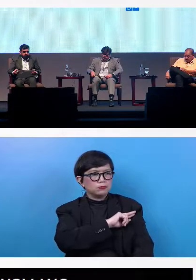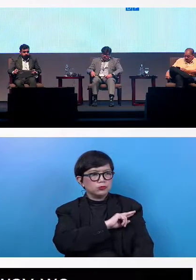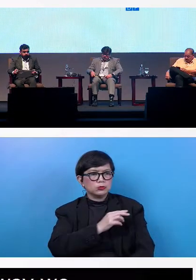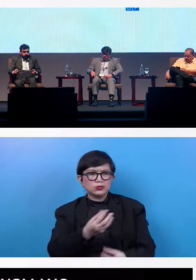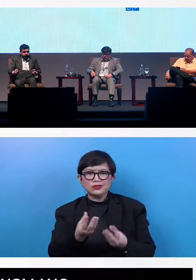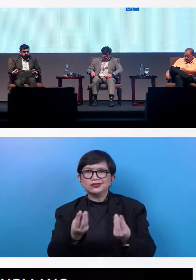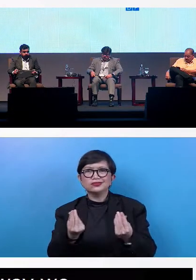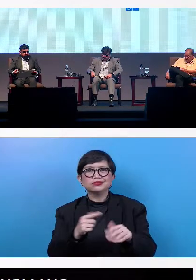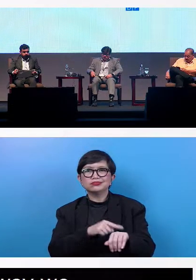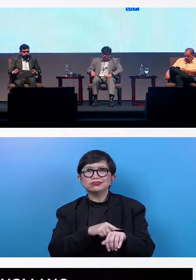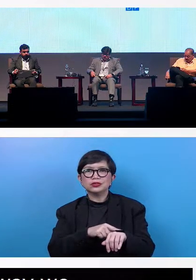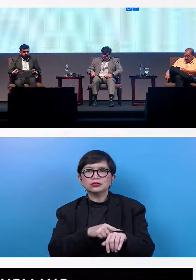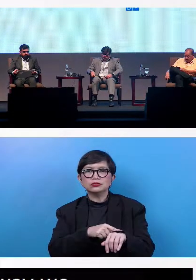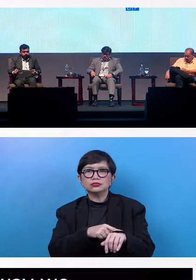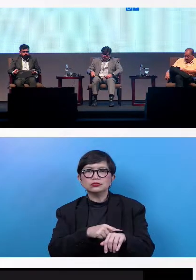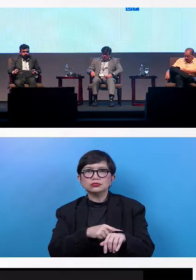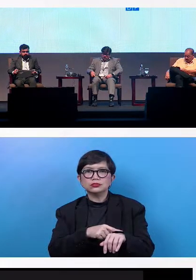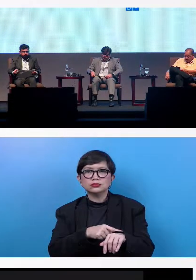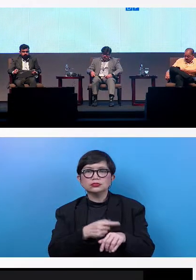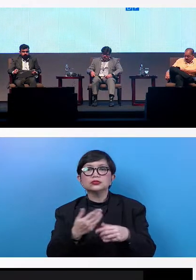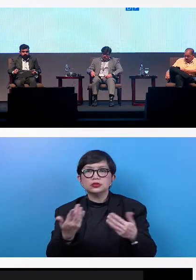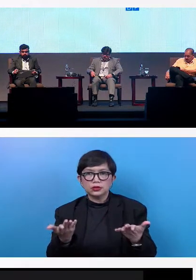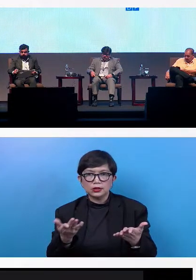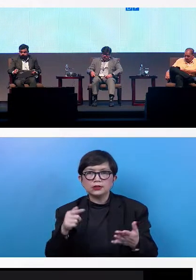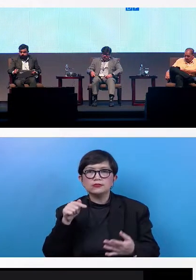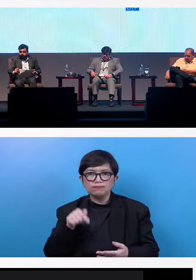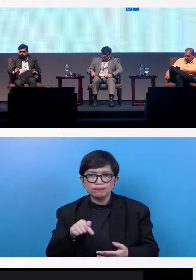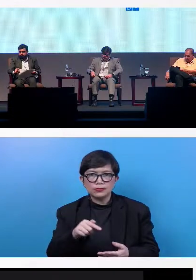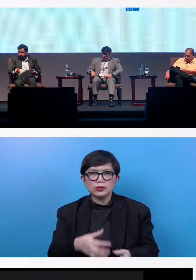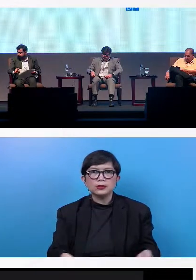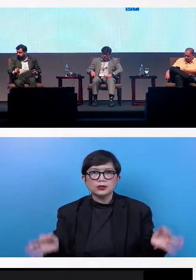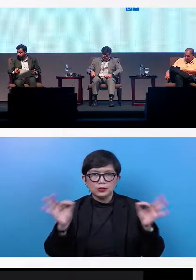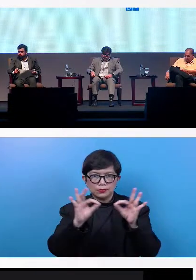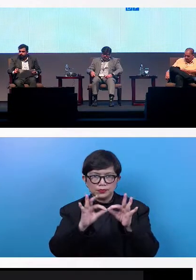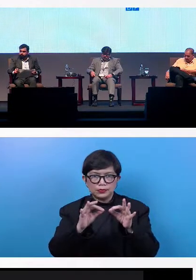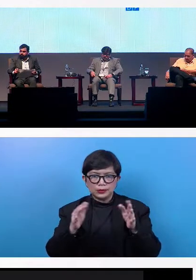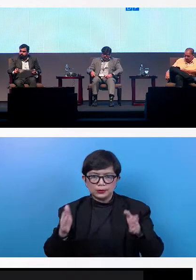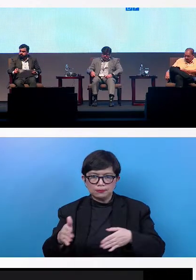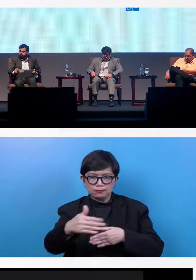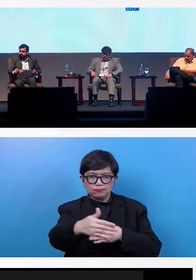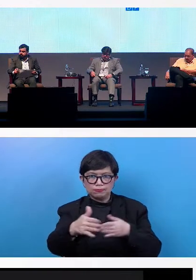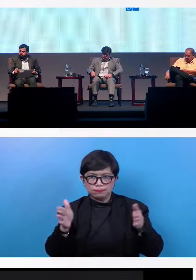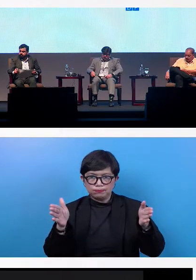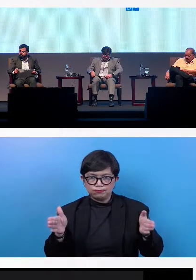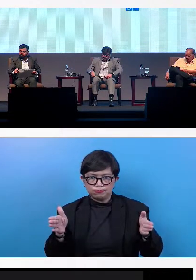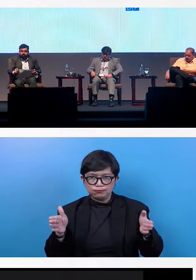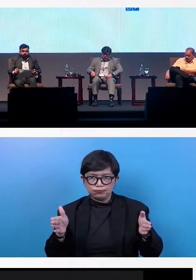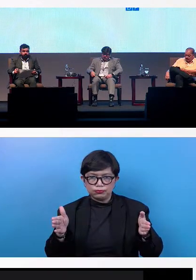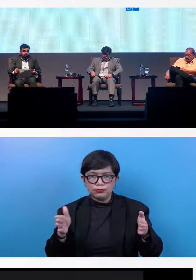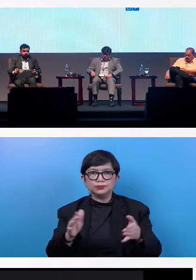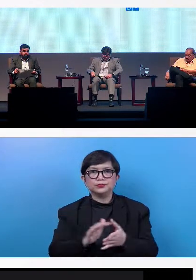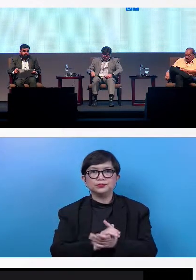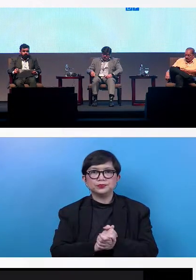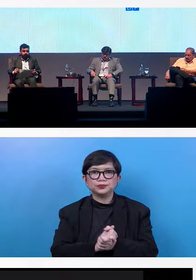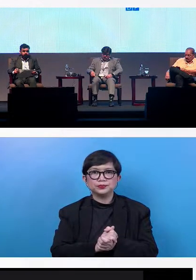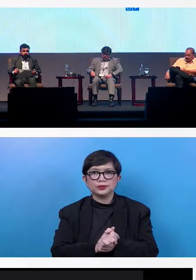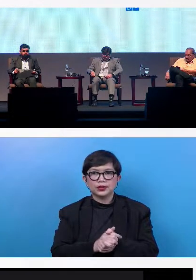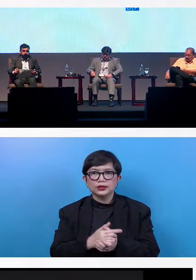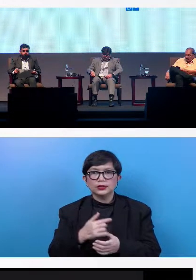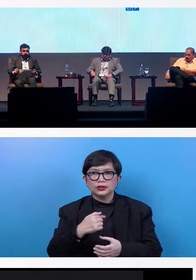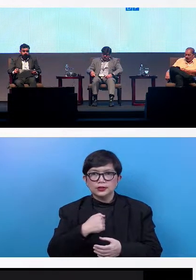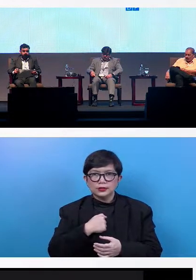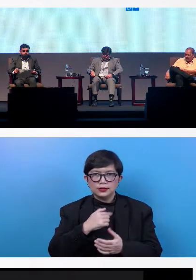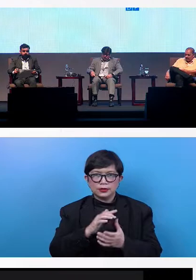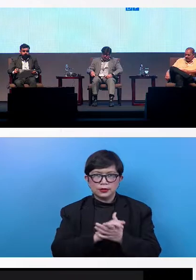events. Equally important, though, is that space component. And when we characterize a system's resilience, what we're really